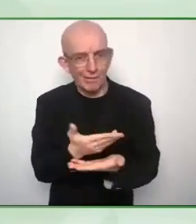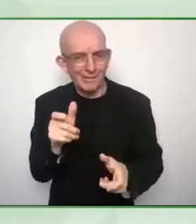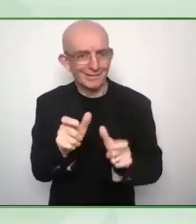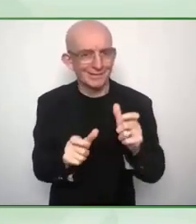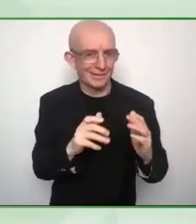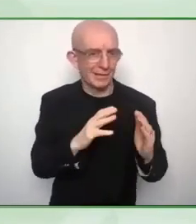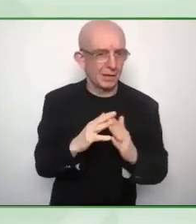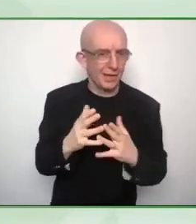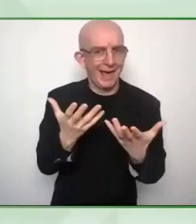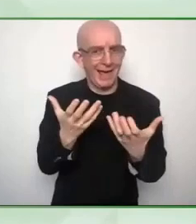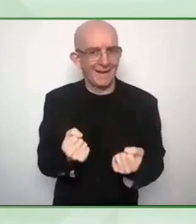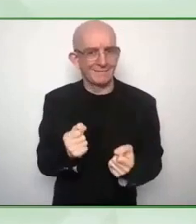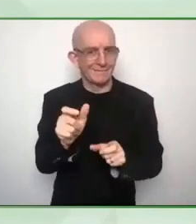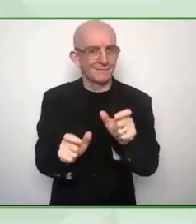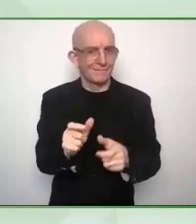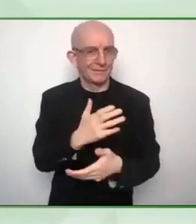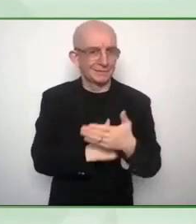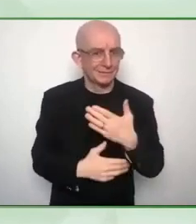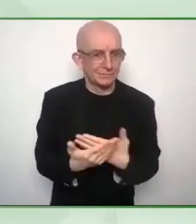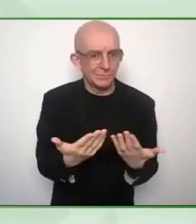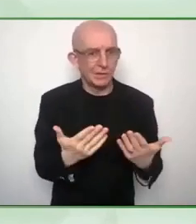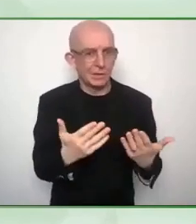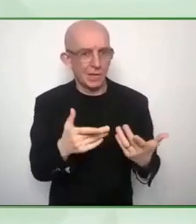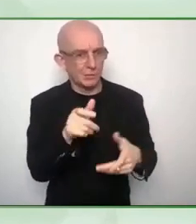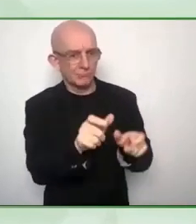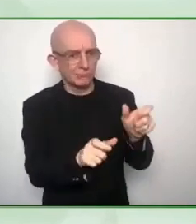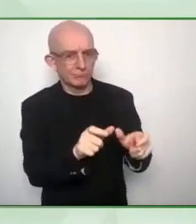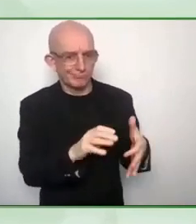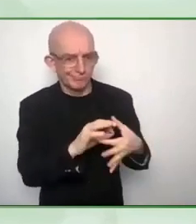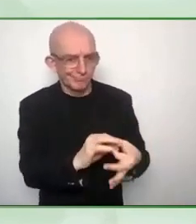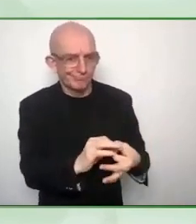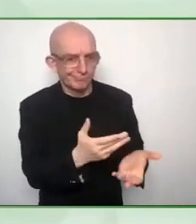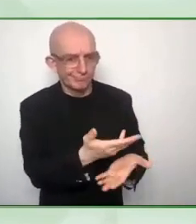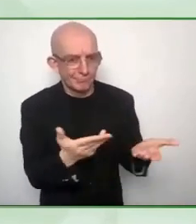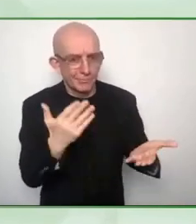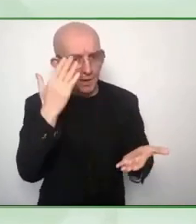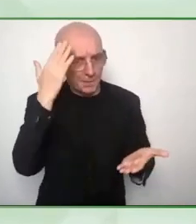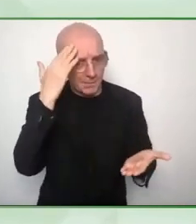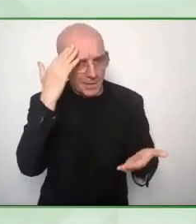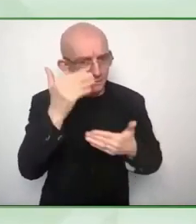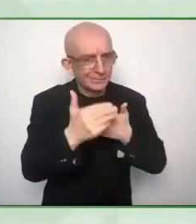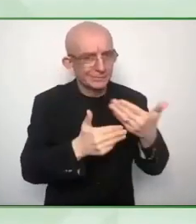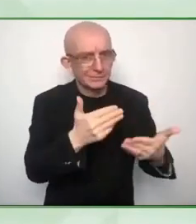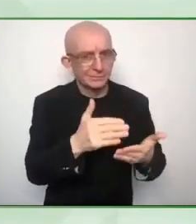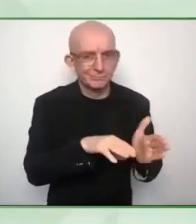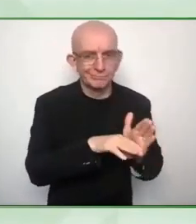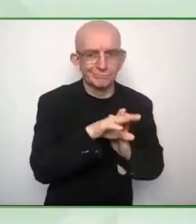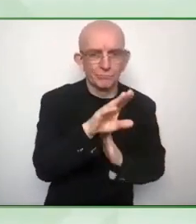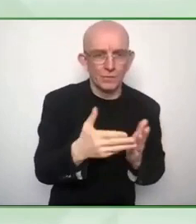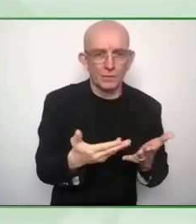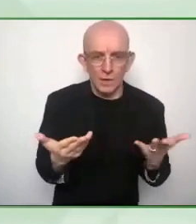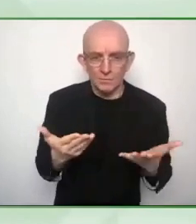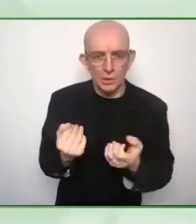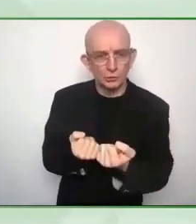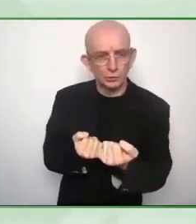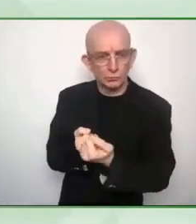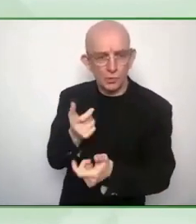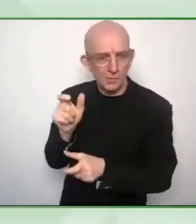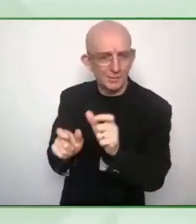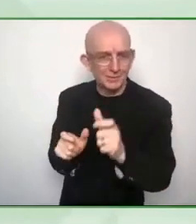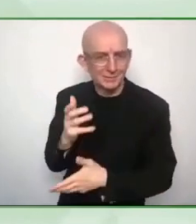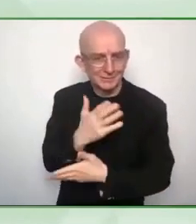legal capacity, and prevention of institutionalization, amongst others. As I said, community inclusion is a